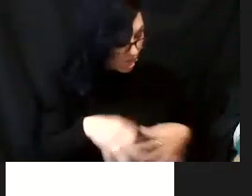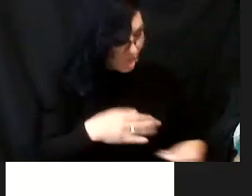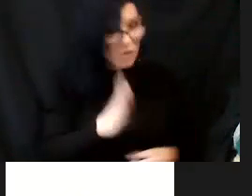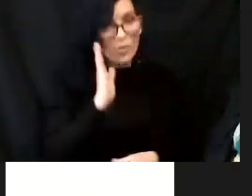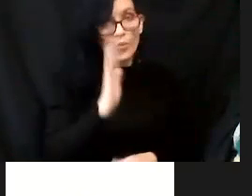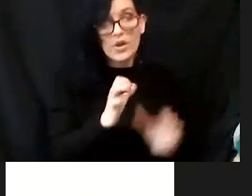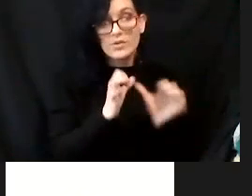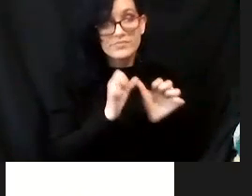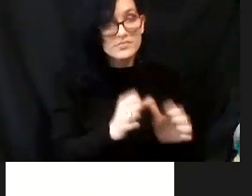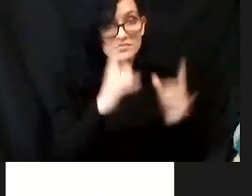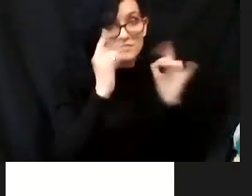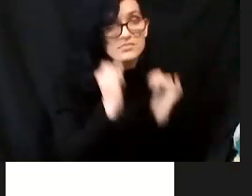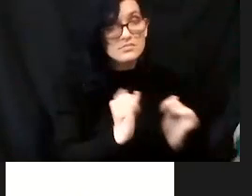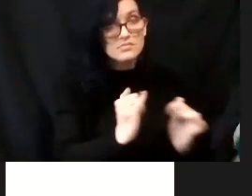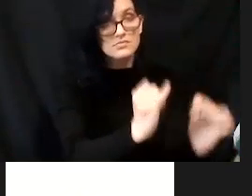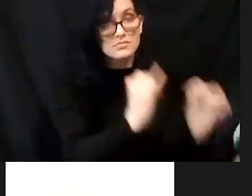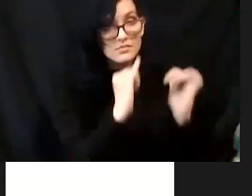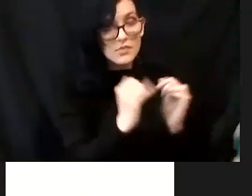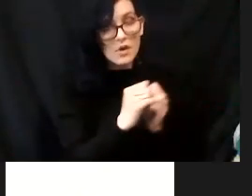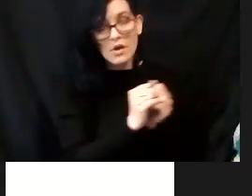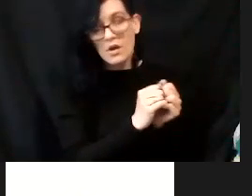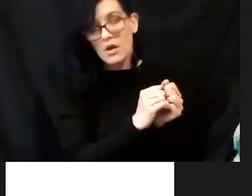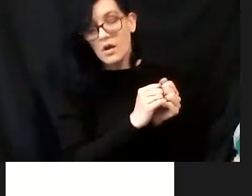that it's expected to continue